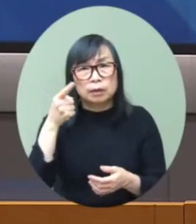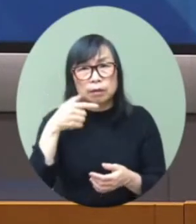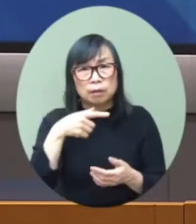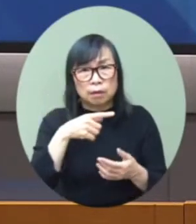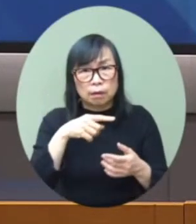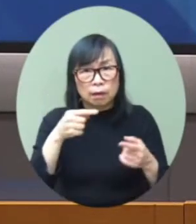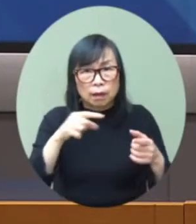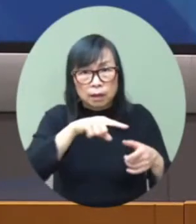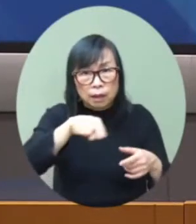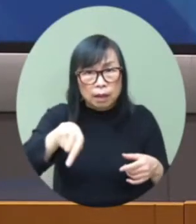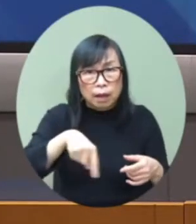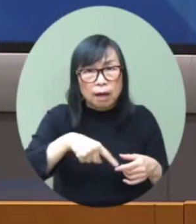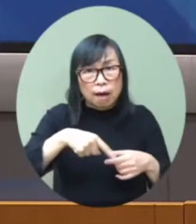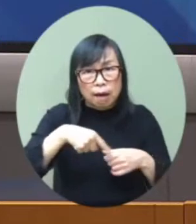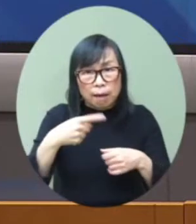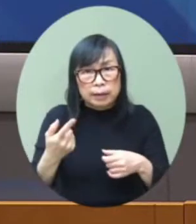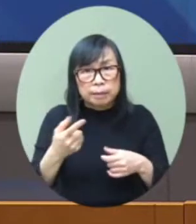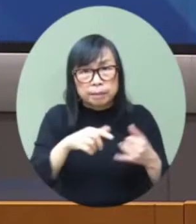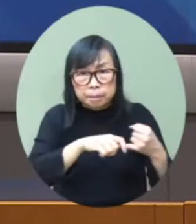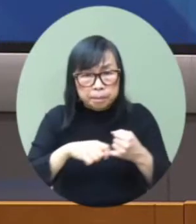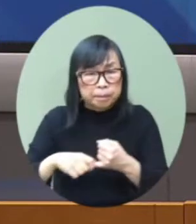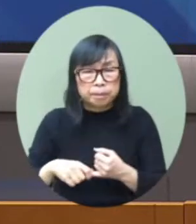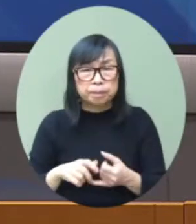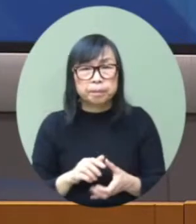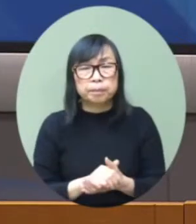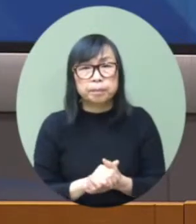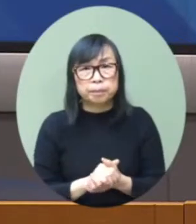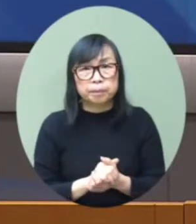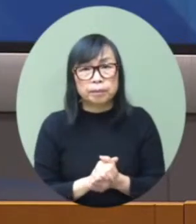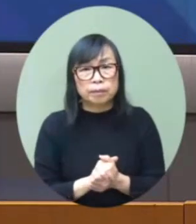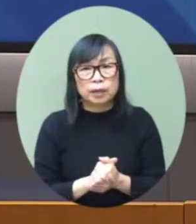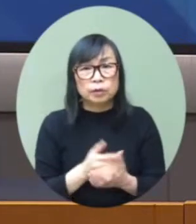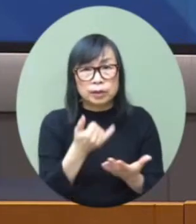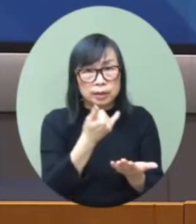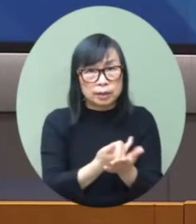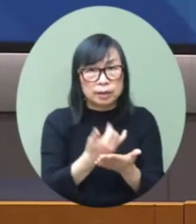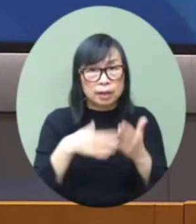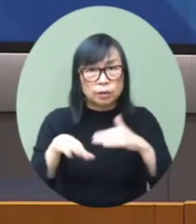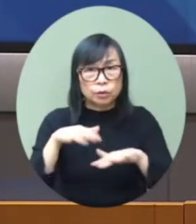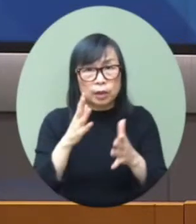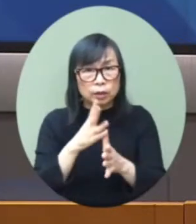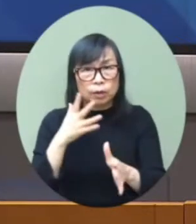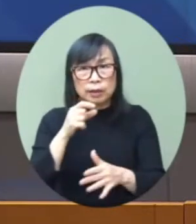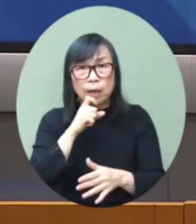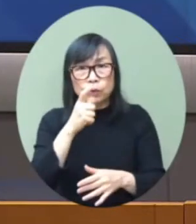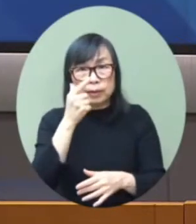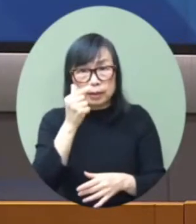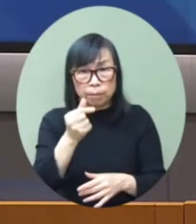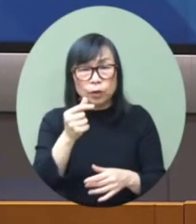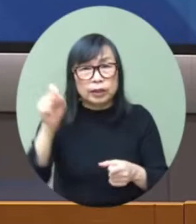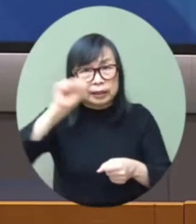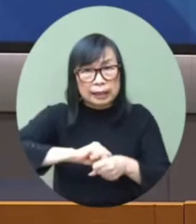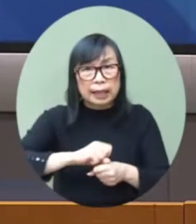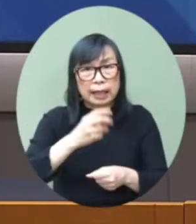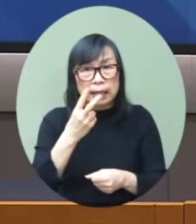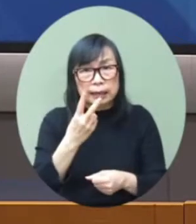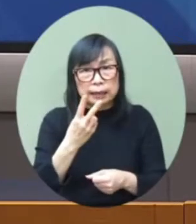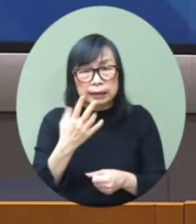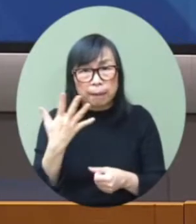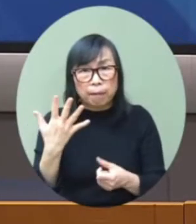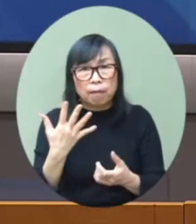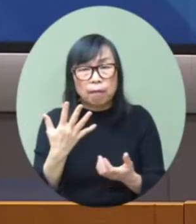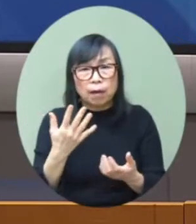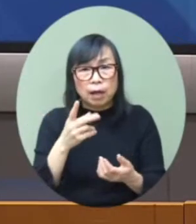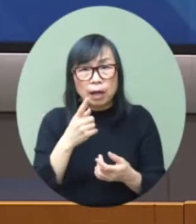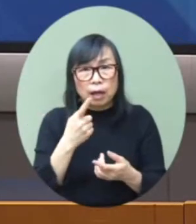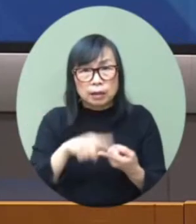the demand. We don't want to cause any delay. So we have increased the number